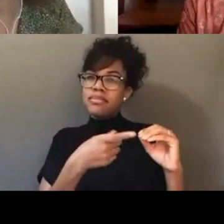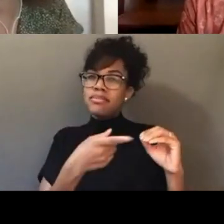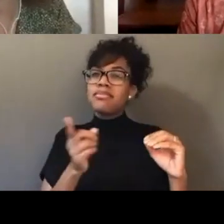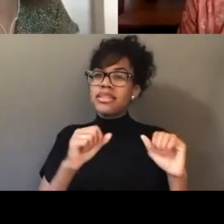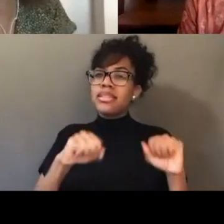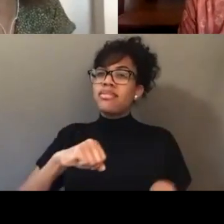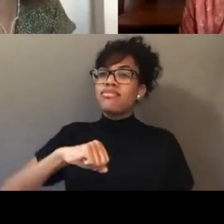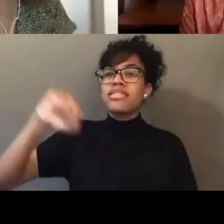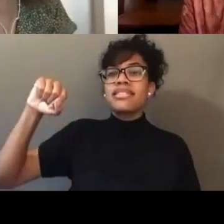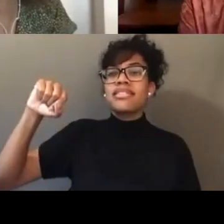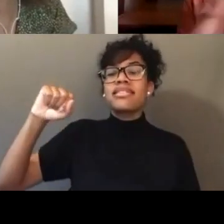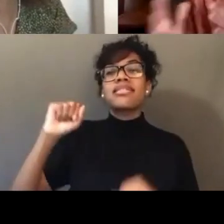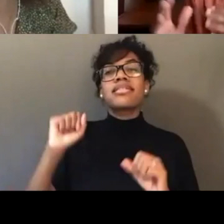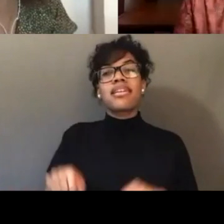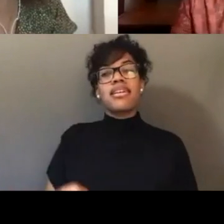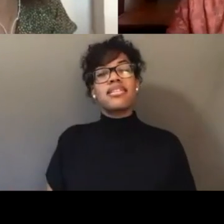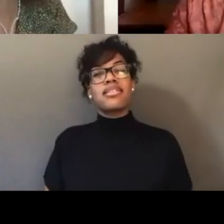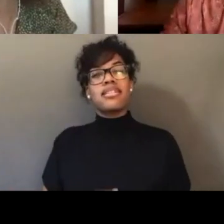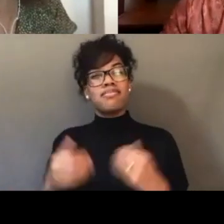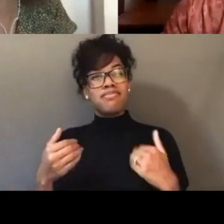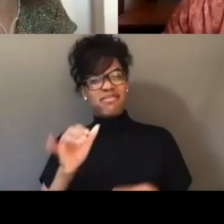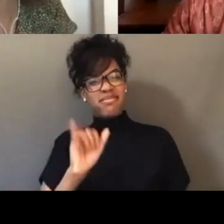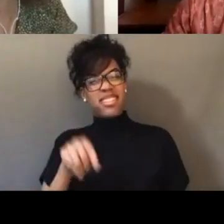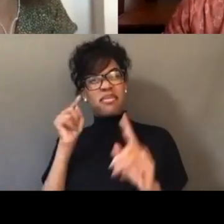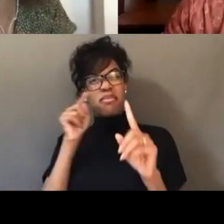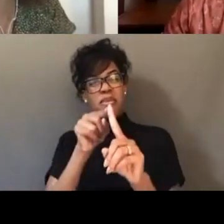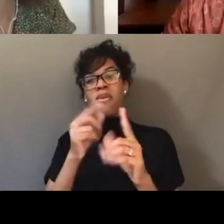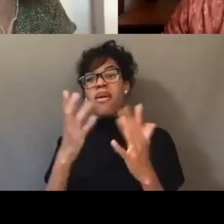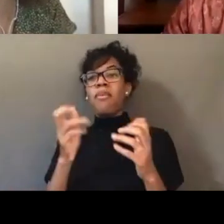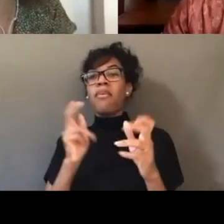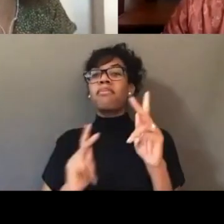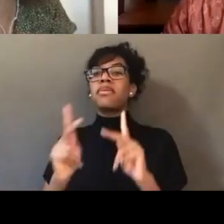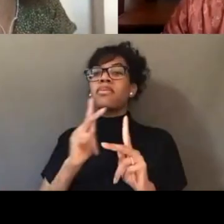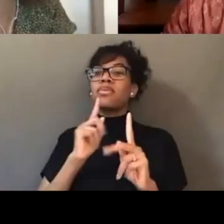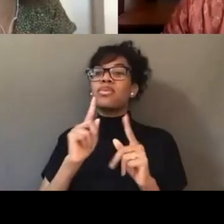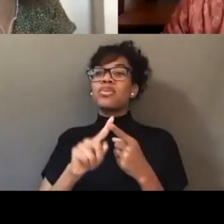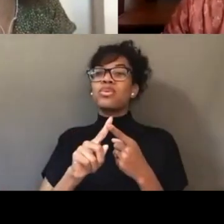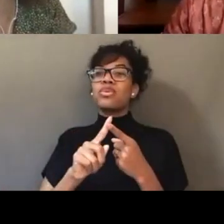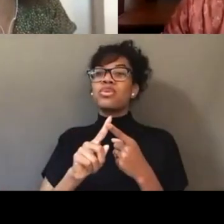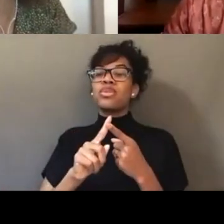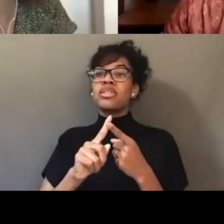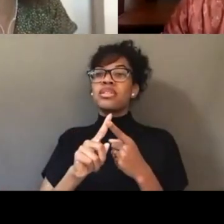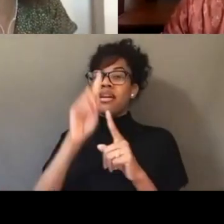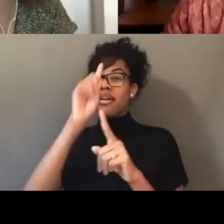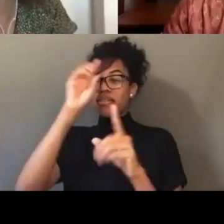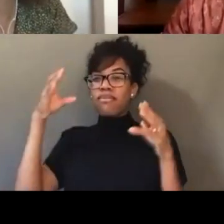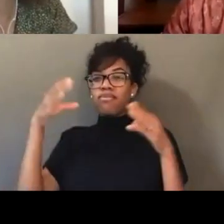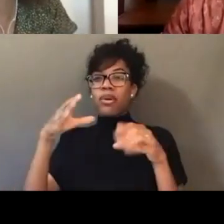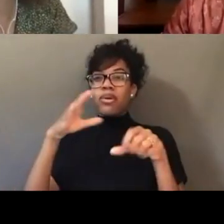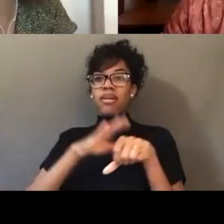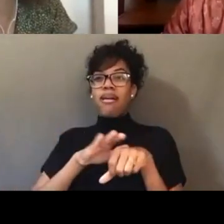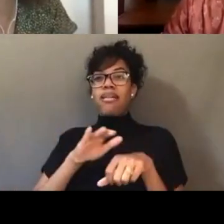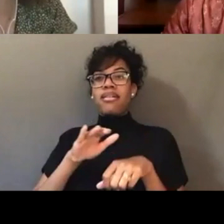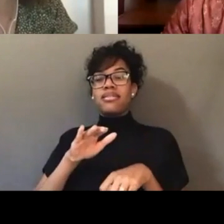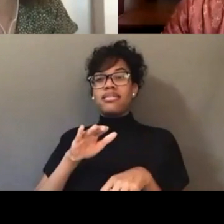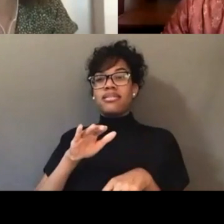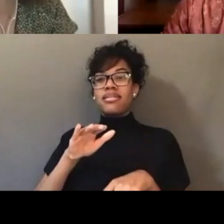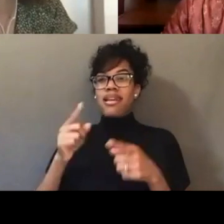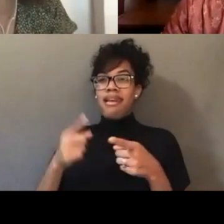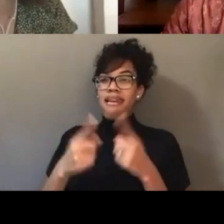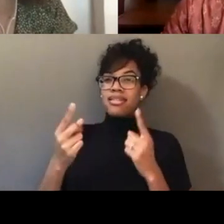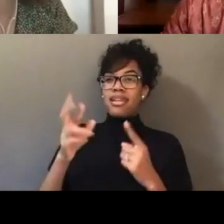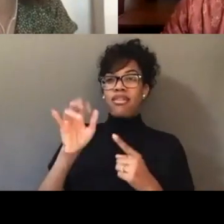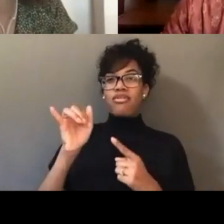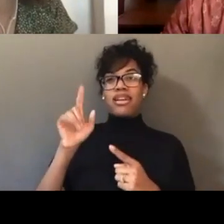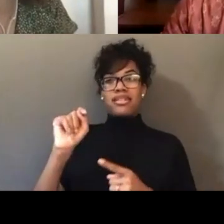that's more of where I want folks to move to in terms of, you know, what an anti-racist curriculum would look like.